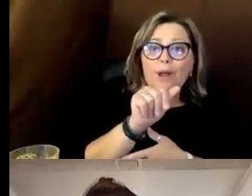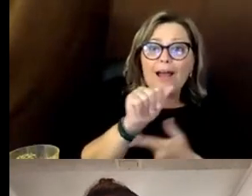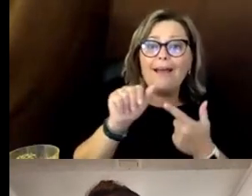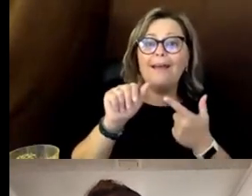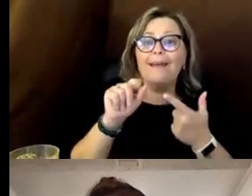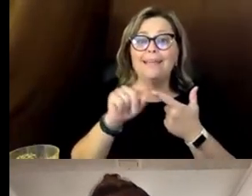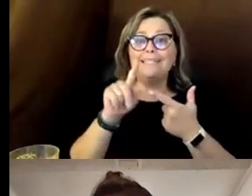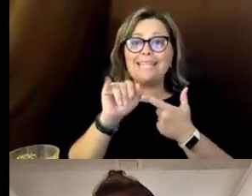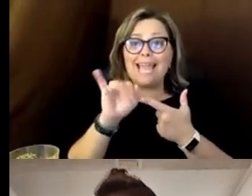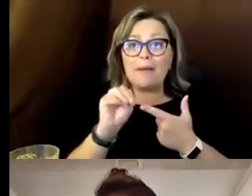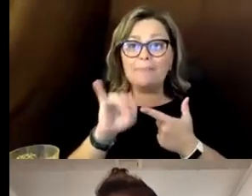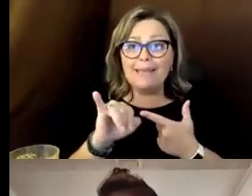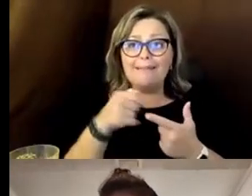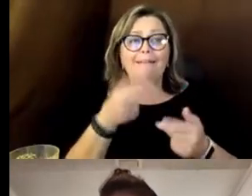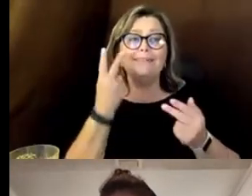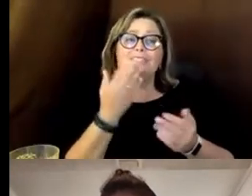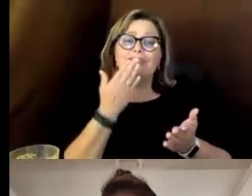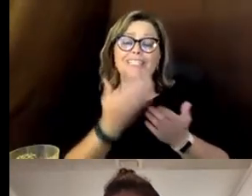Yeah, thank you. You know,